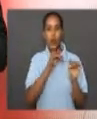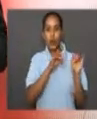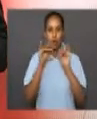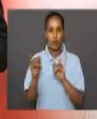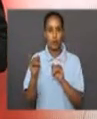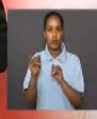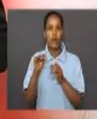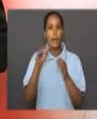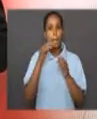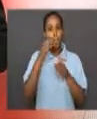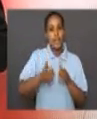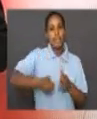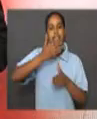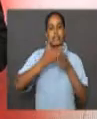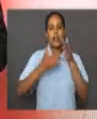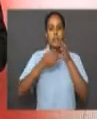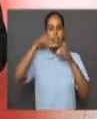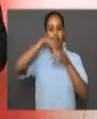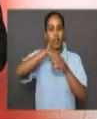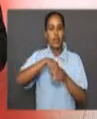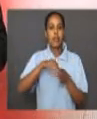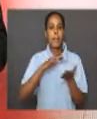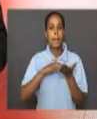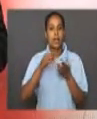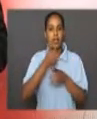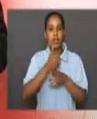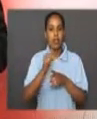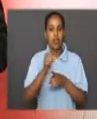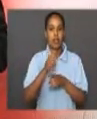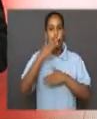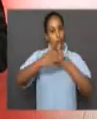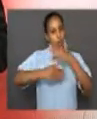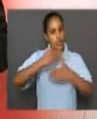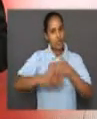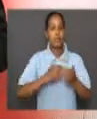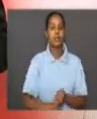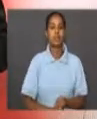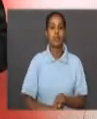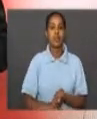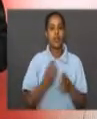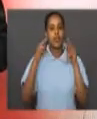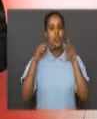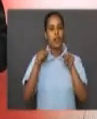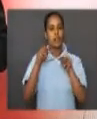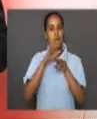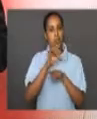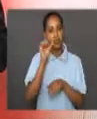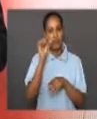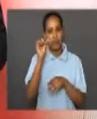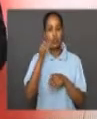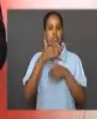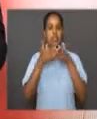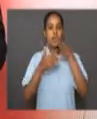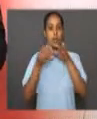also explain the major steps in the metallurgical process and focus on a few